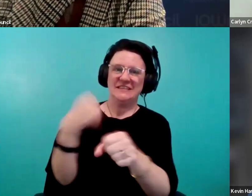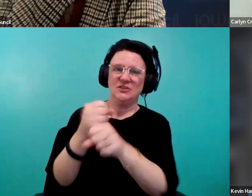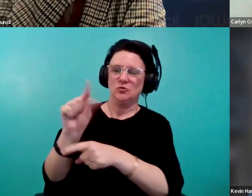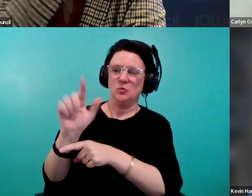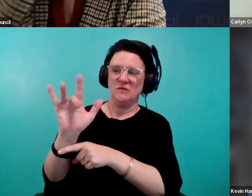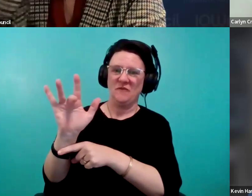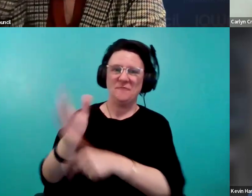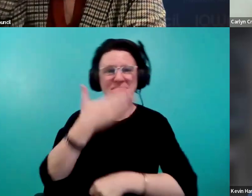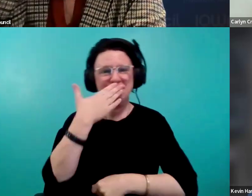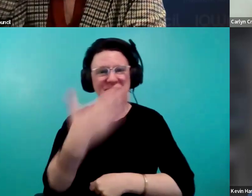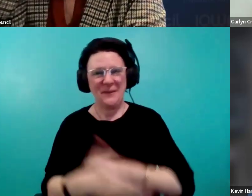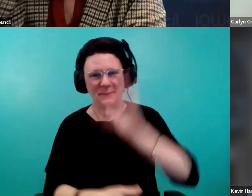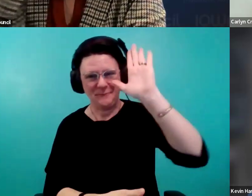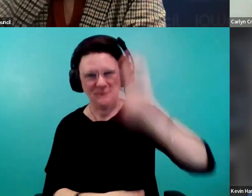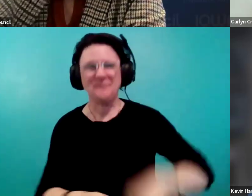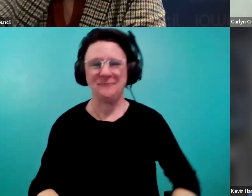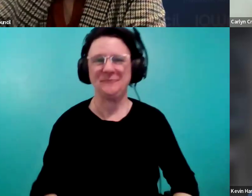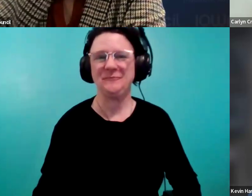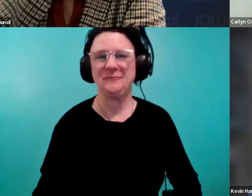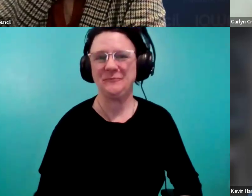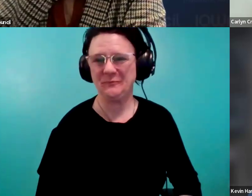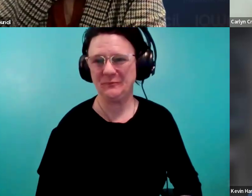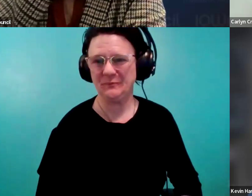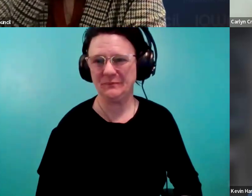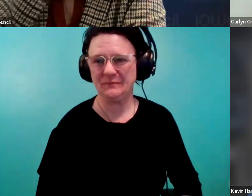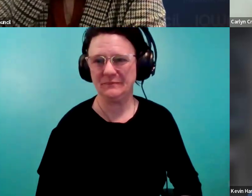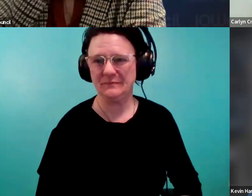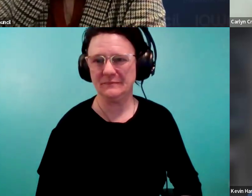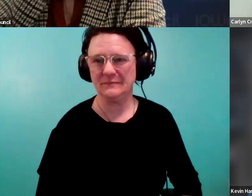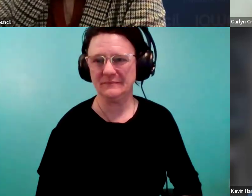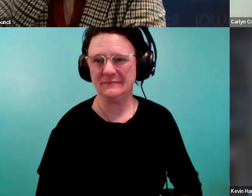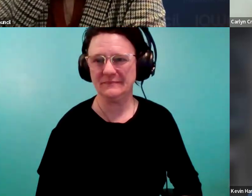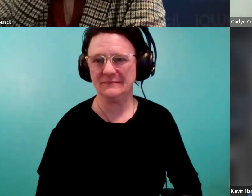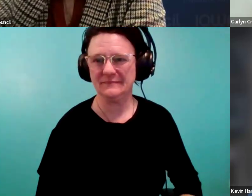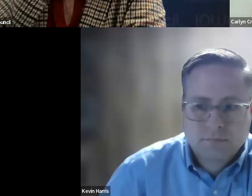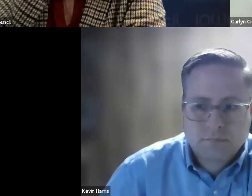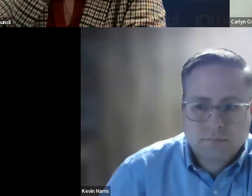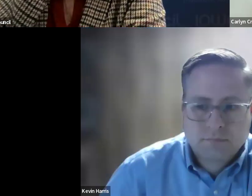reach out with any additional questions or comments. Thank you.